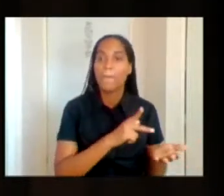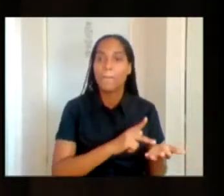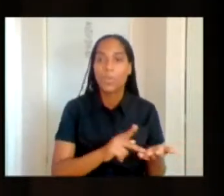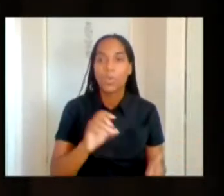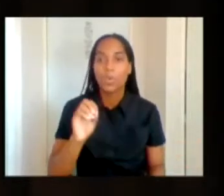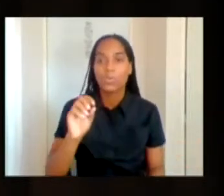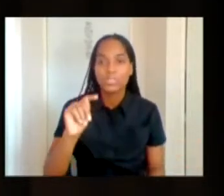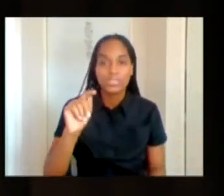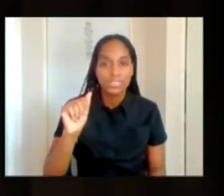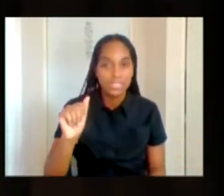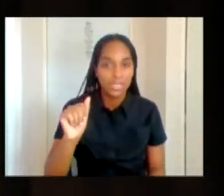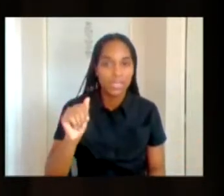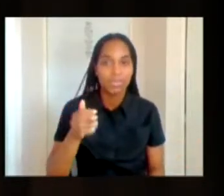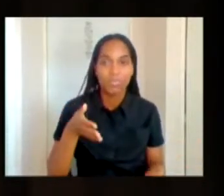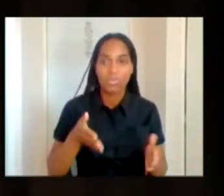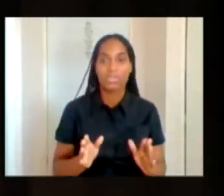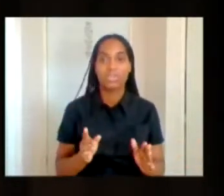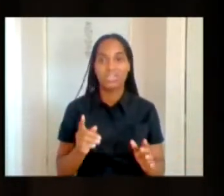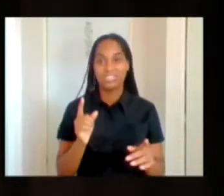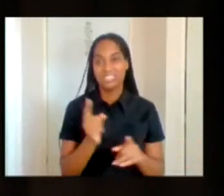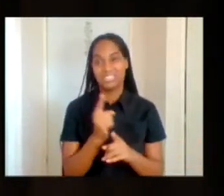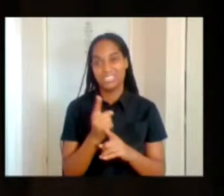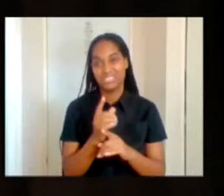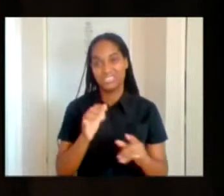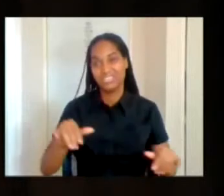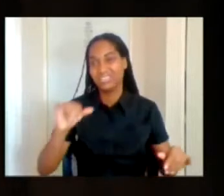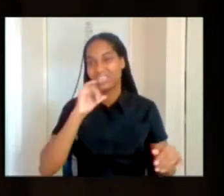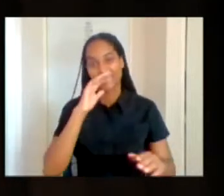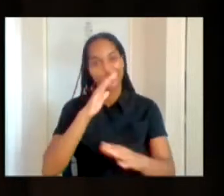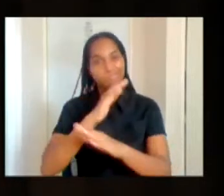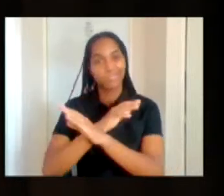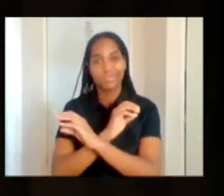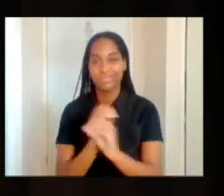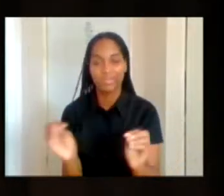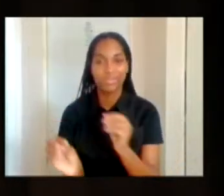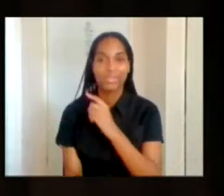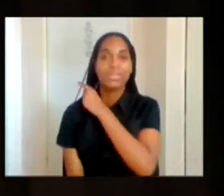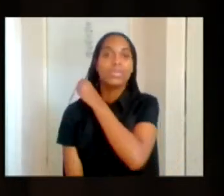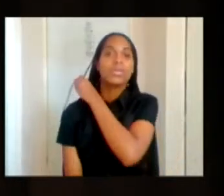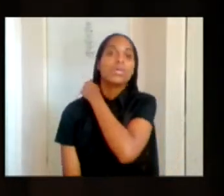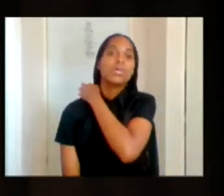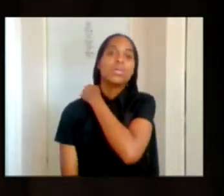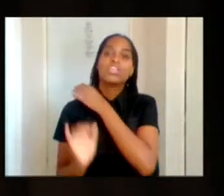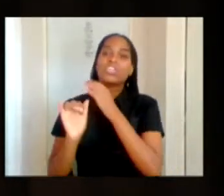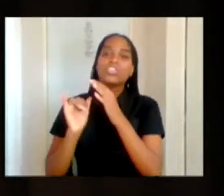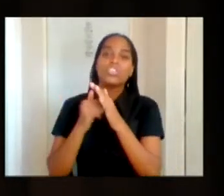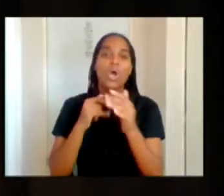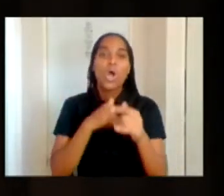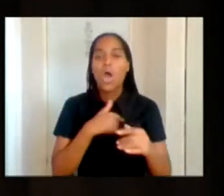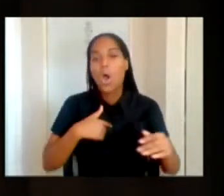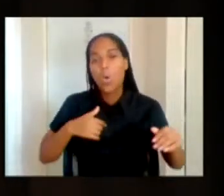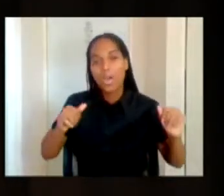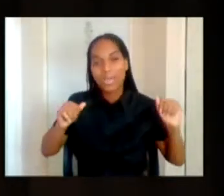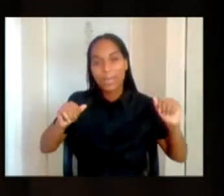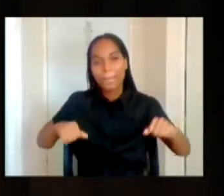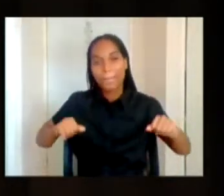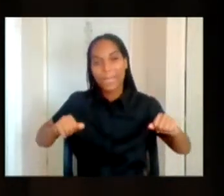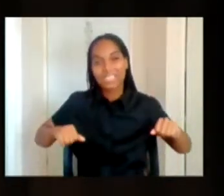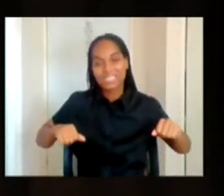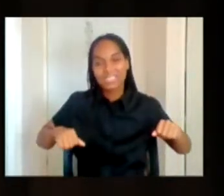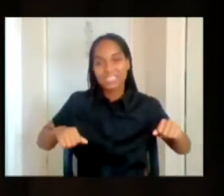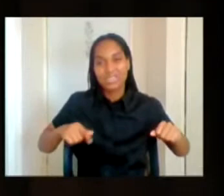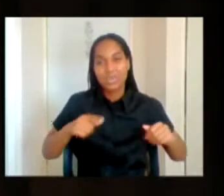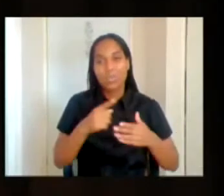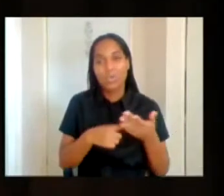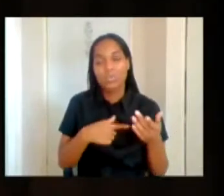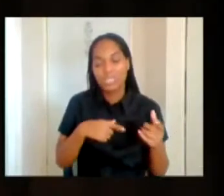version. The standard doesn't prohibit any of that at all. It's just our capacity to think what we want to do with it and